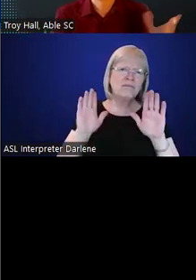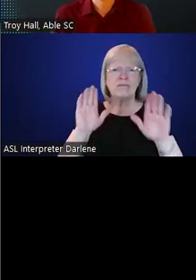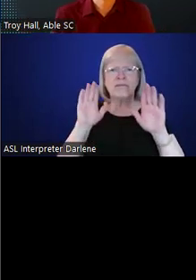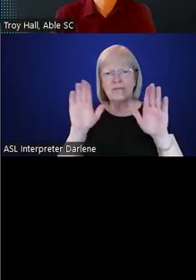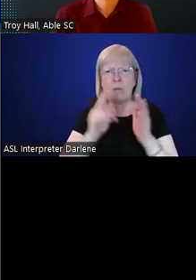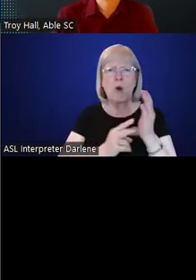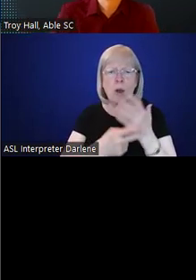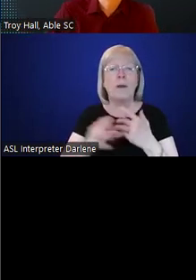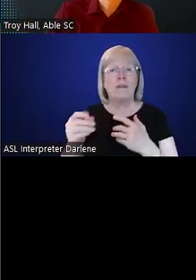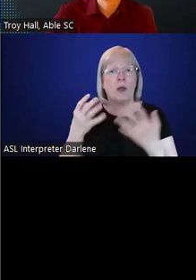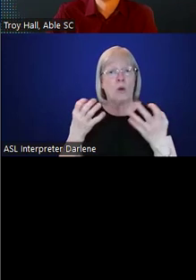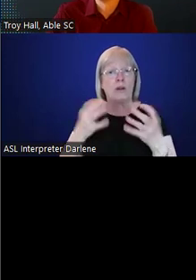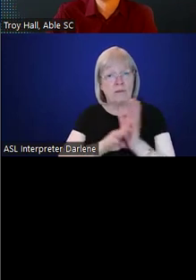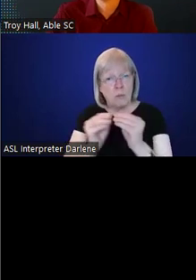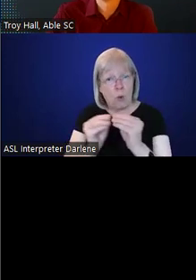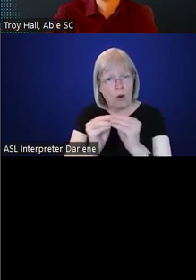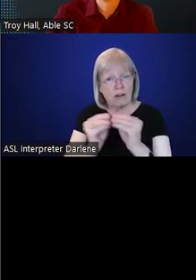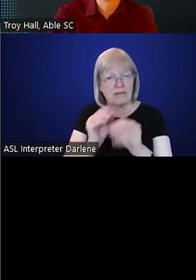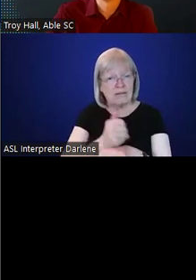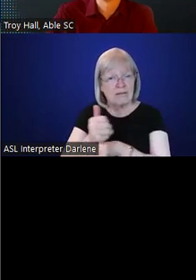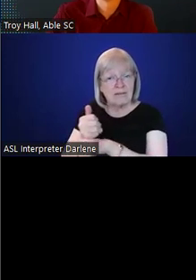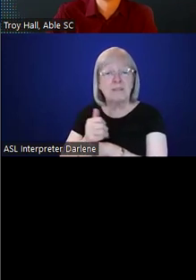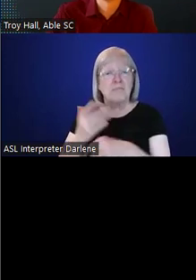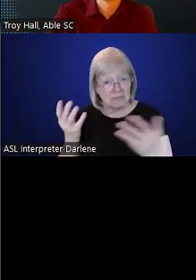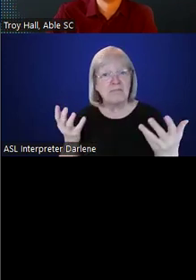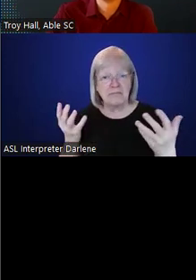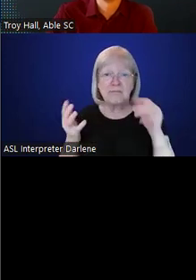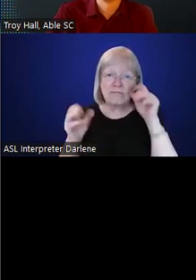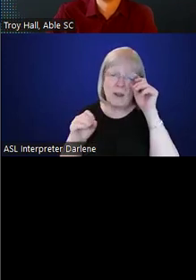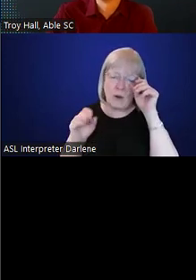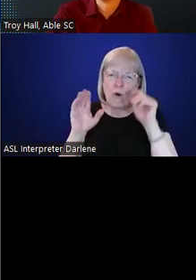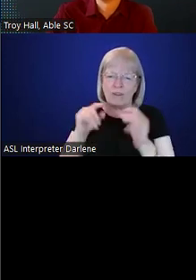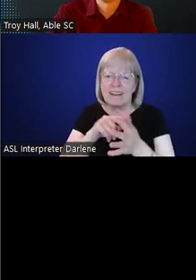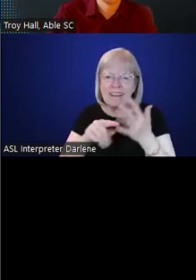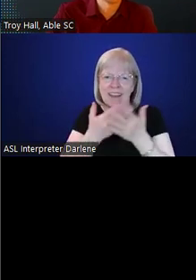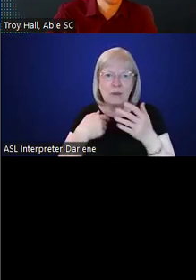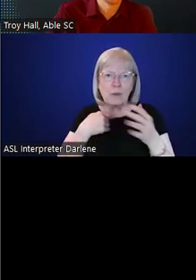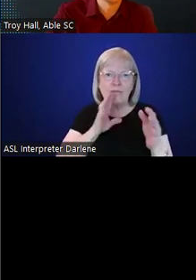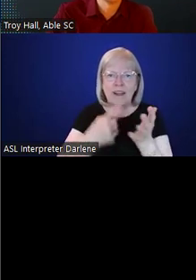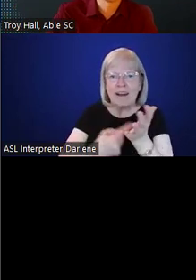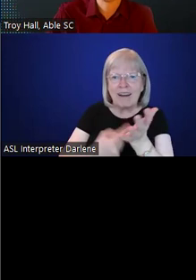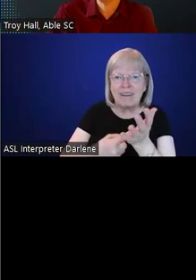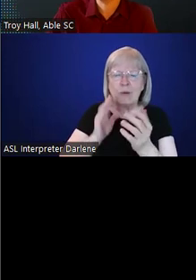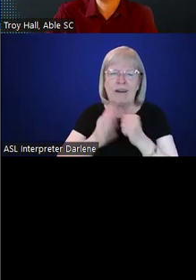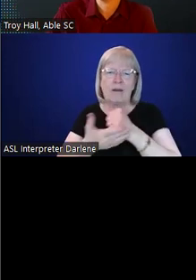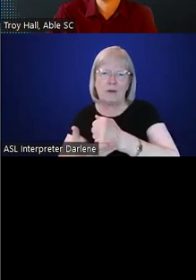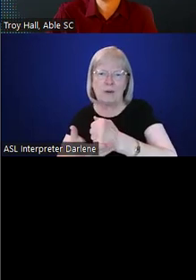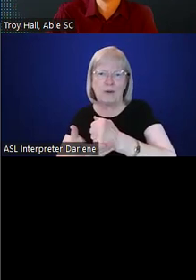more. Yes. Well, hopefully some of these points are really going to help build these programs for you.